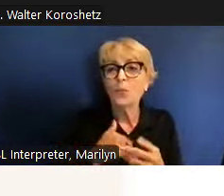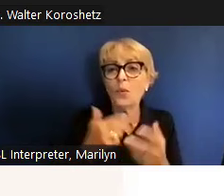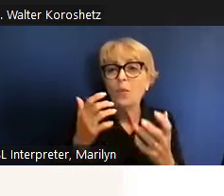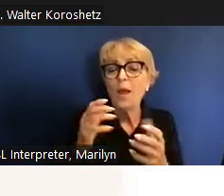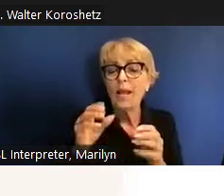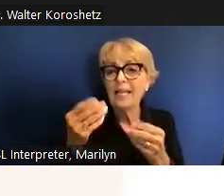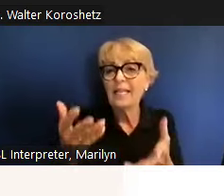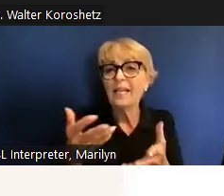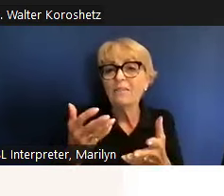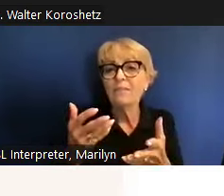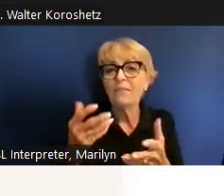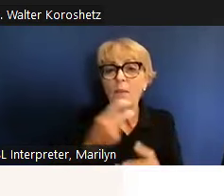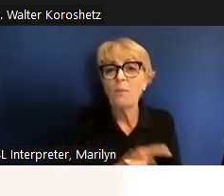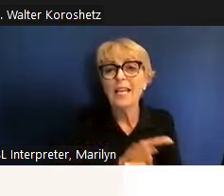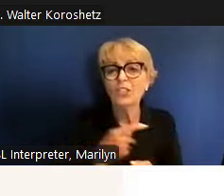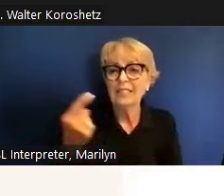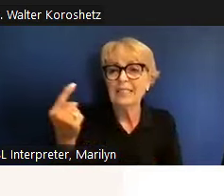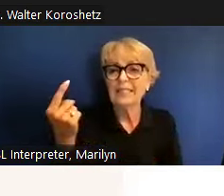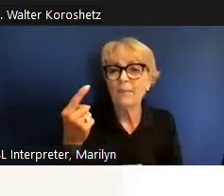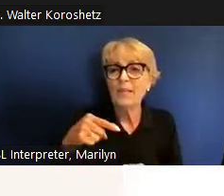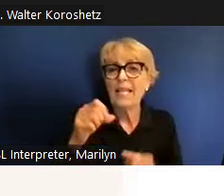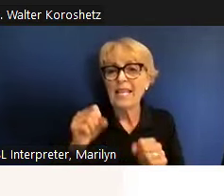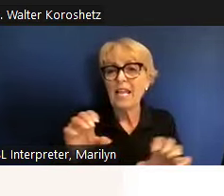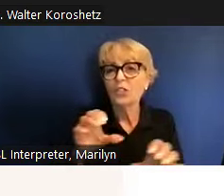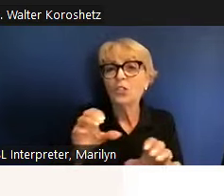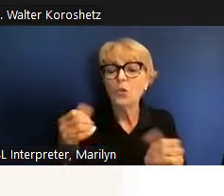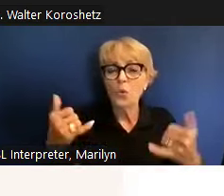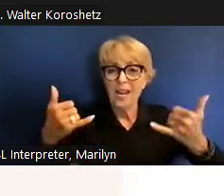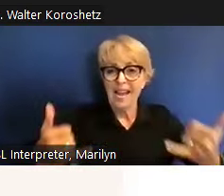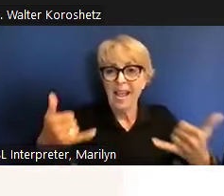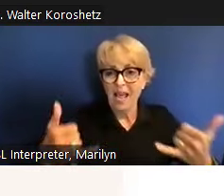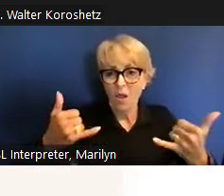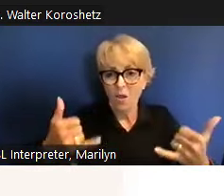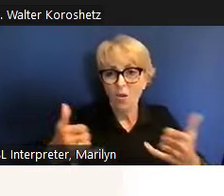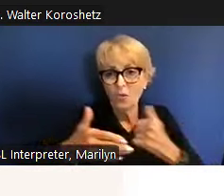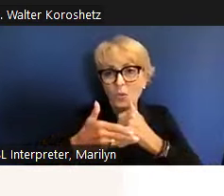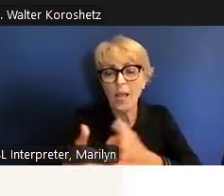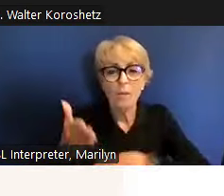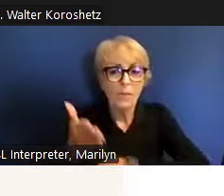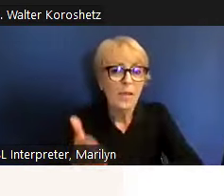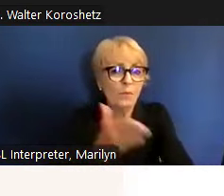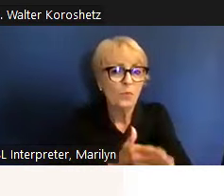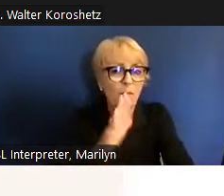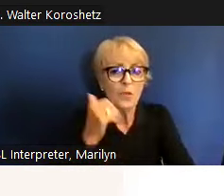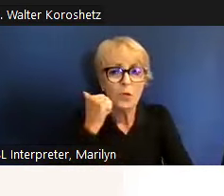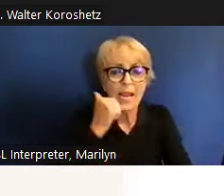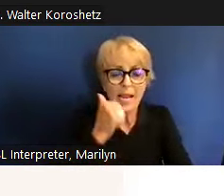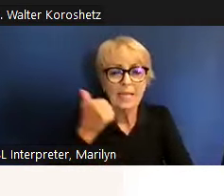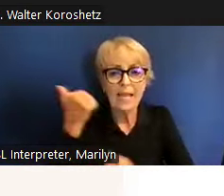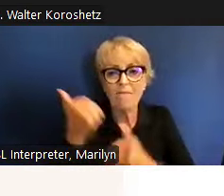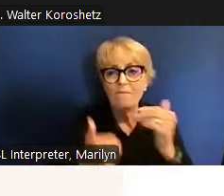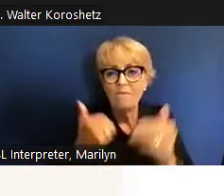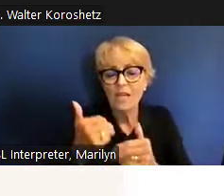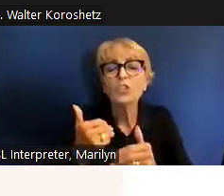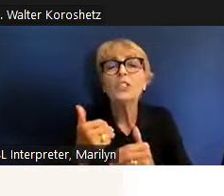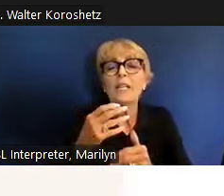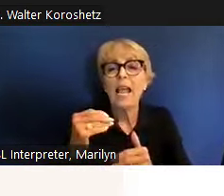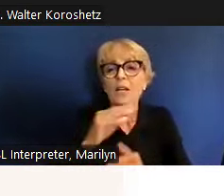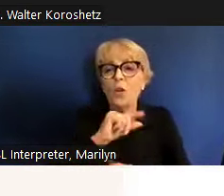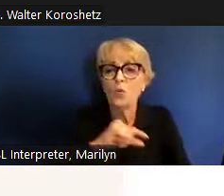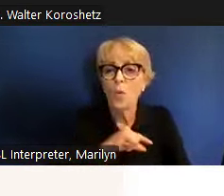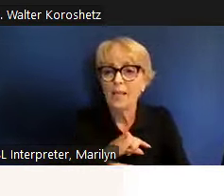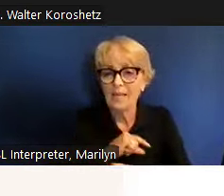give patients something that they can do right now to help improve their daily function and quality of life. And